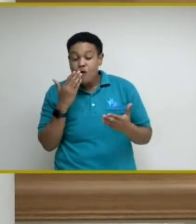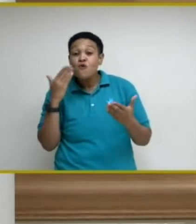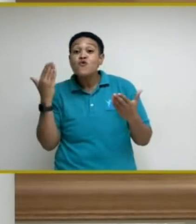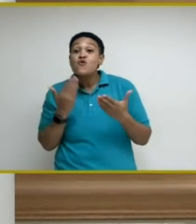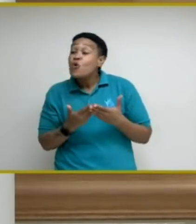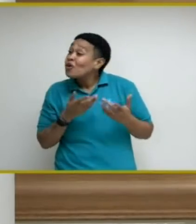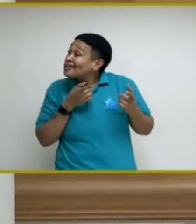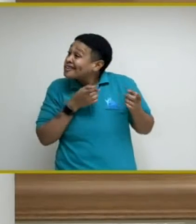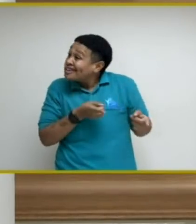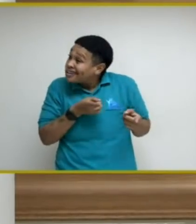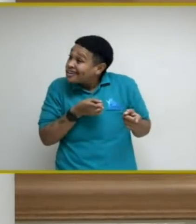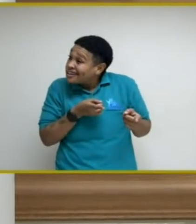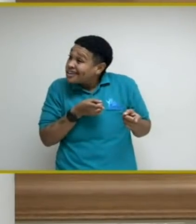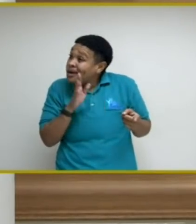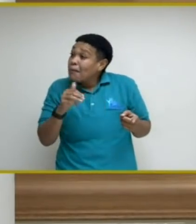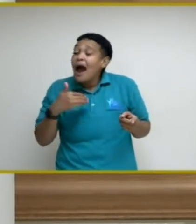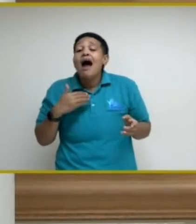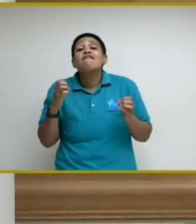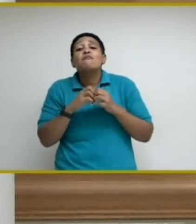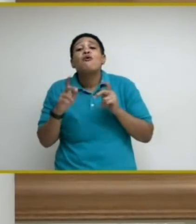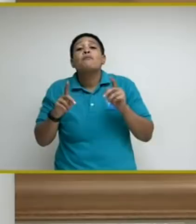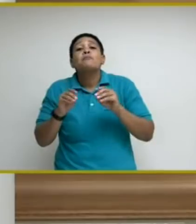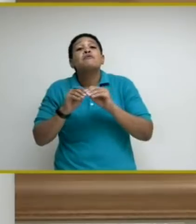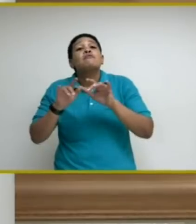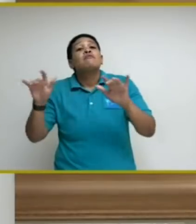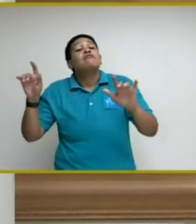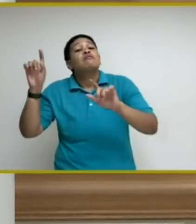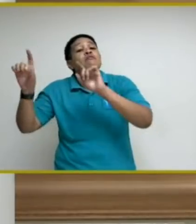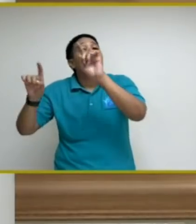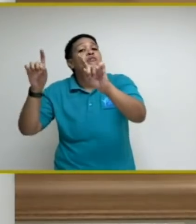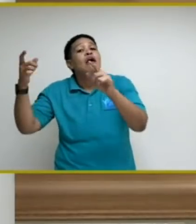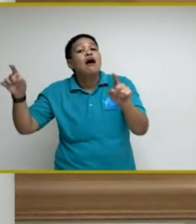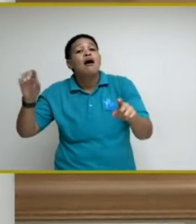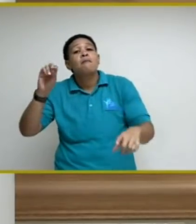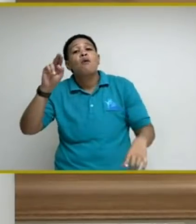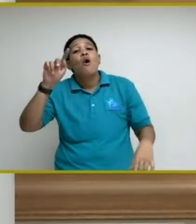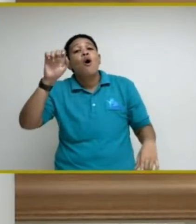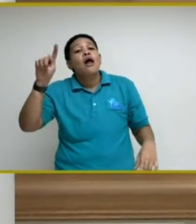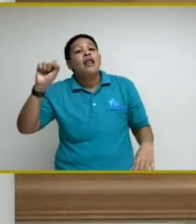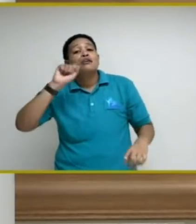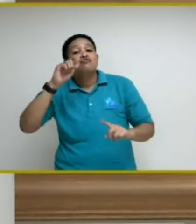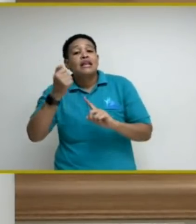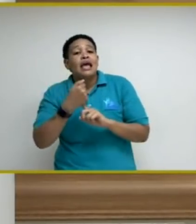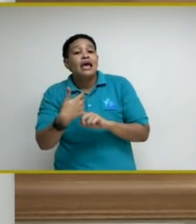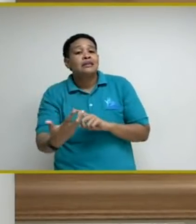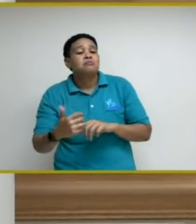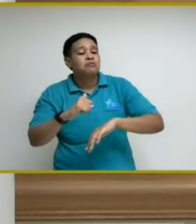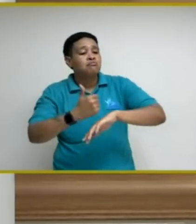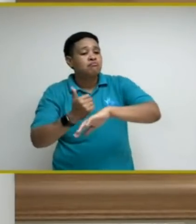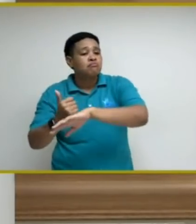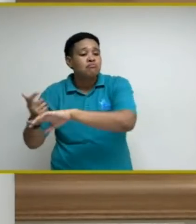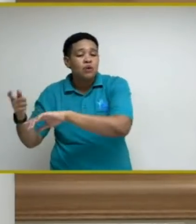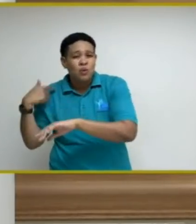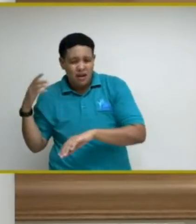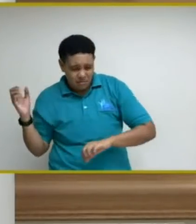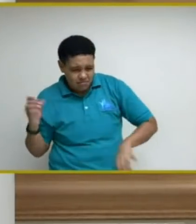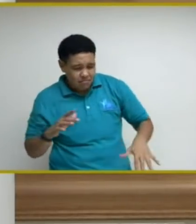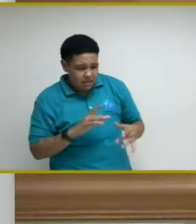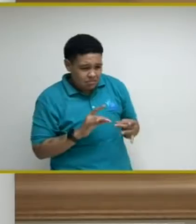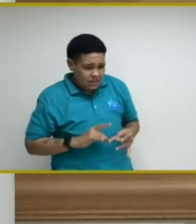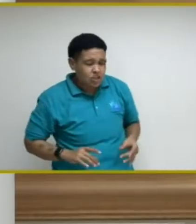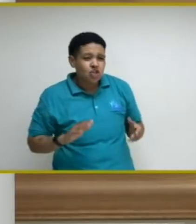on by having more persons going out. Outlets are being expanded. We're going to have to pivot on the messaging.